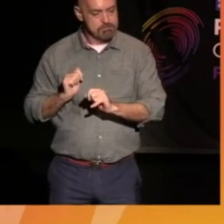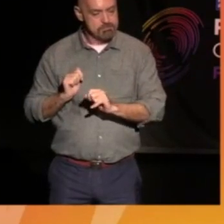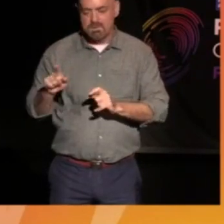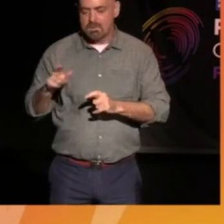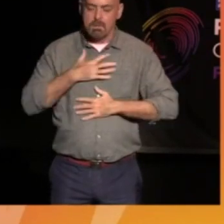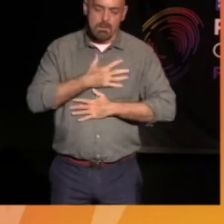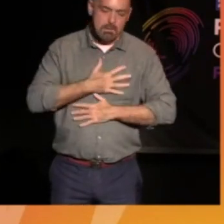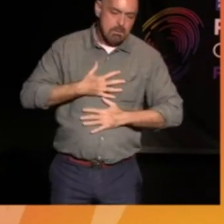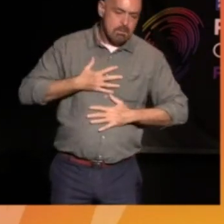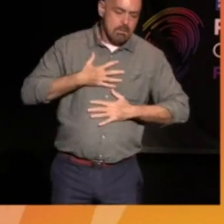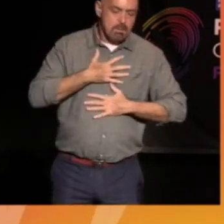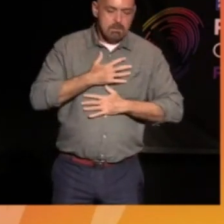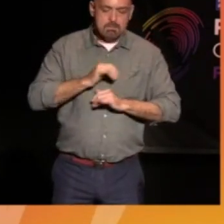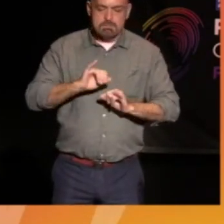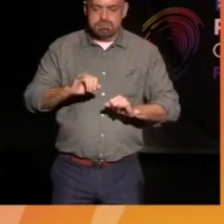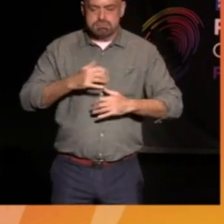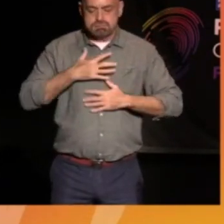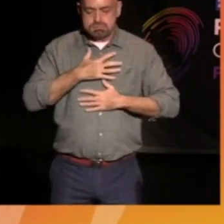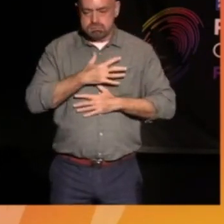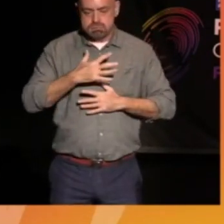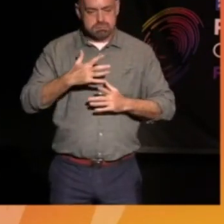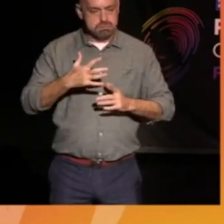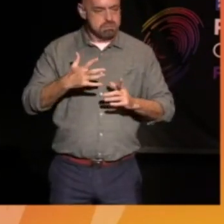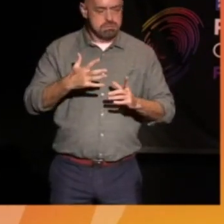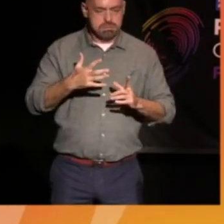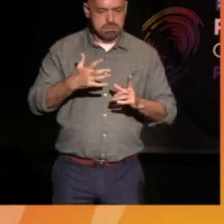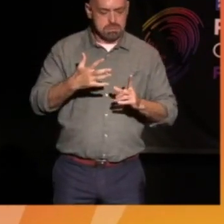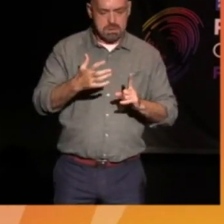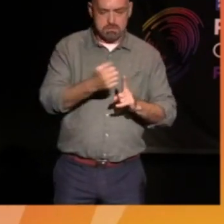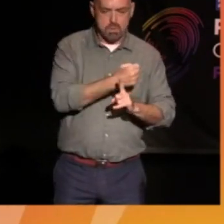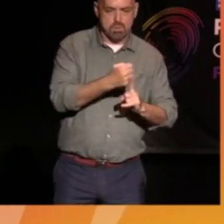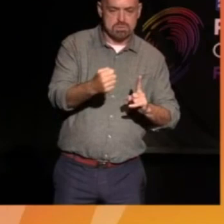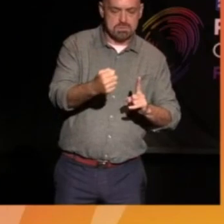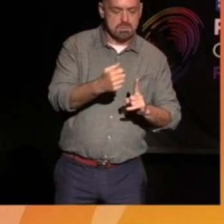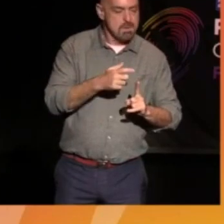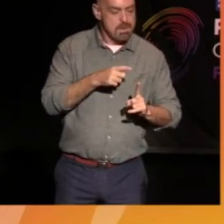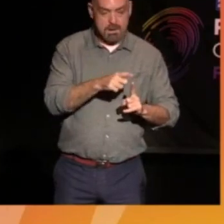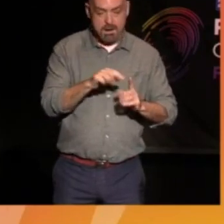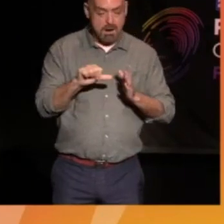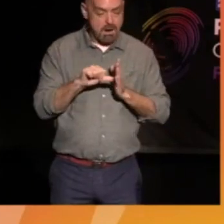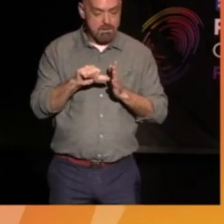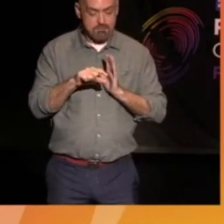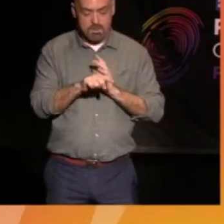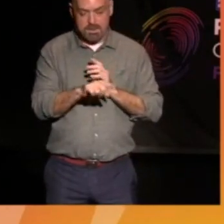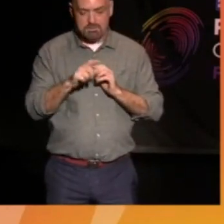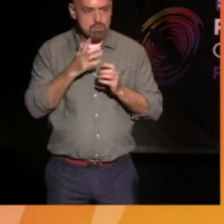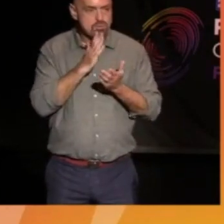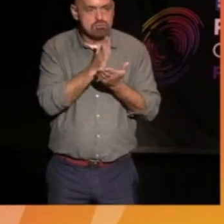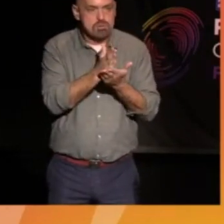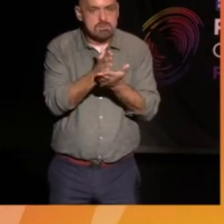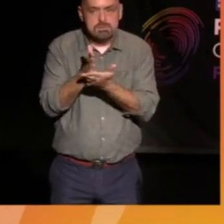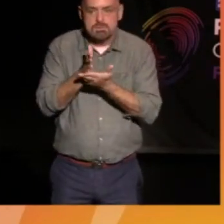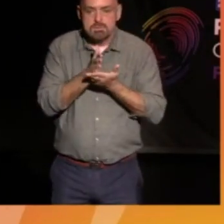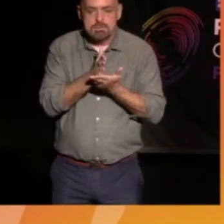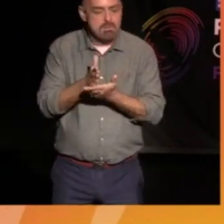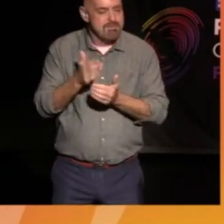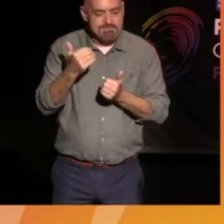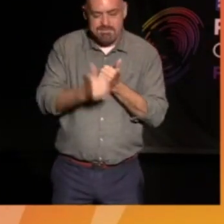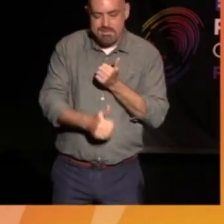and they are badly abused. So it's really hard for them to trust anyone, because they have never